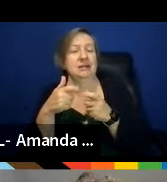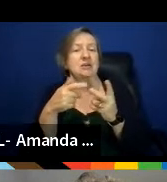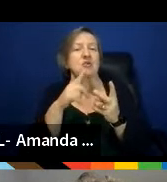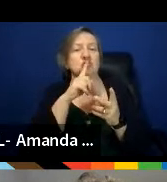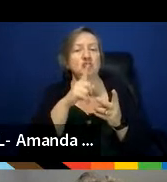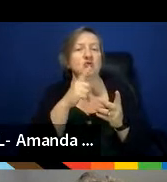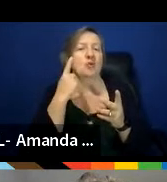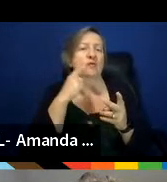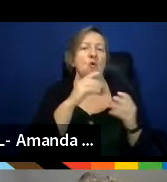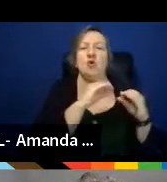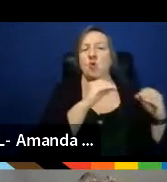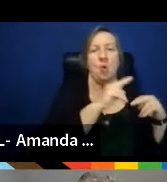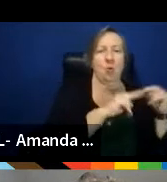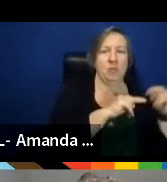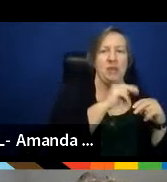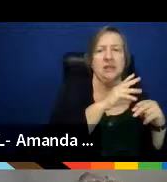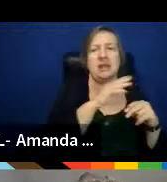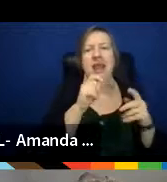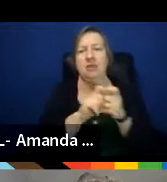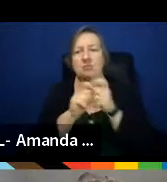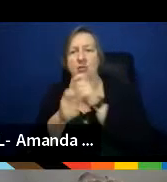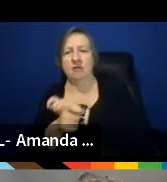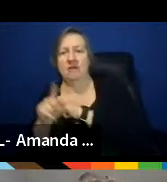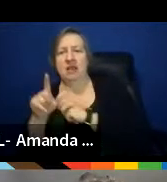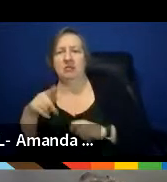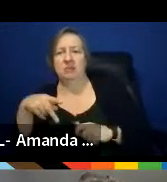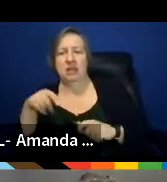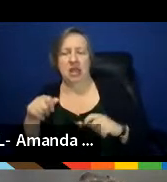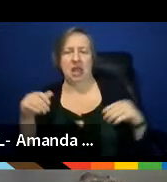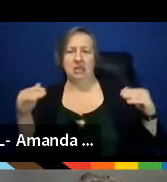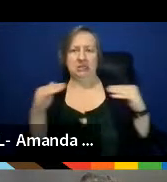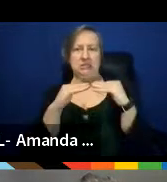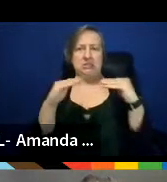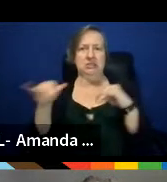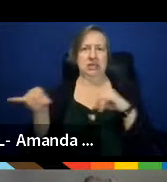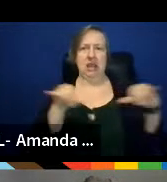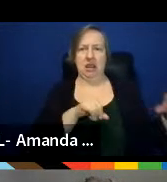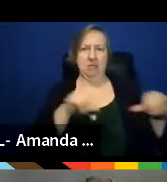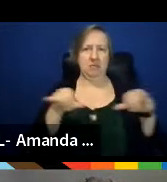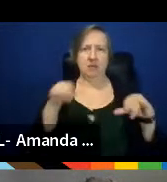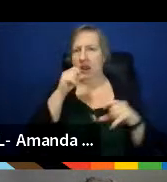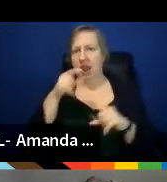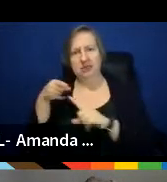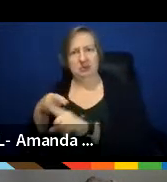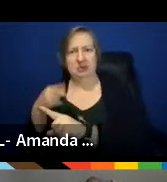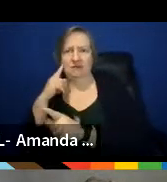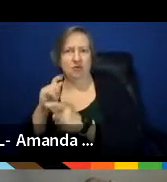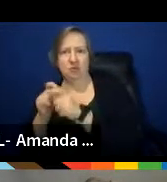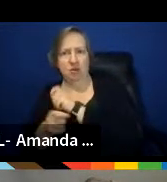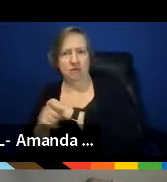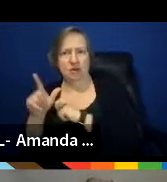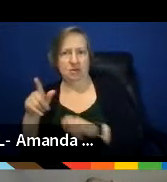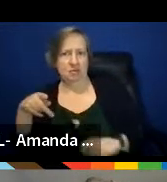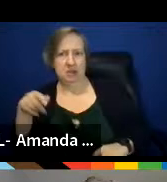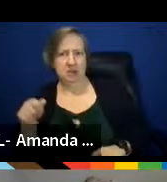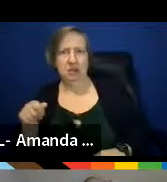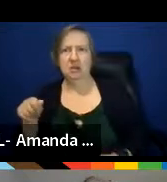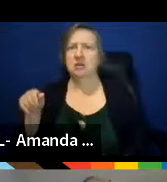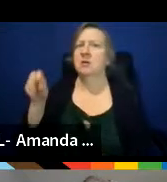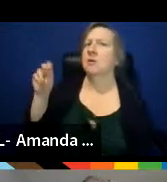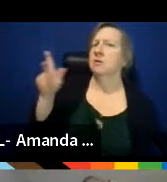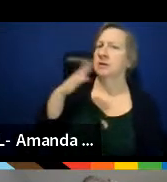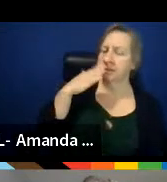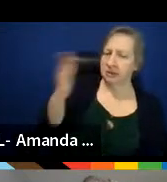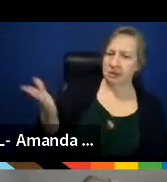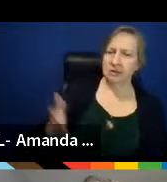no build and the modified LPA. So it's not something specific to the modified LPA. Okay, thank